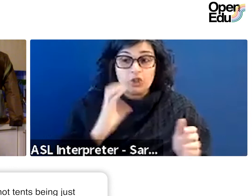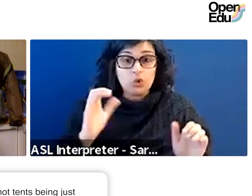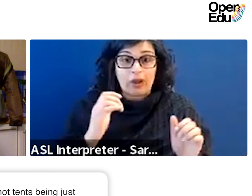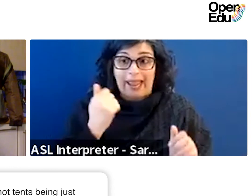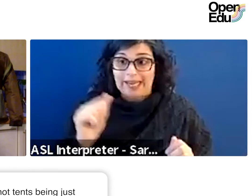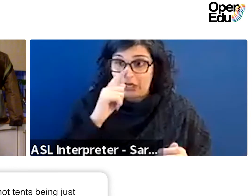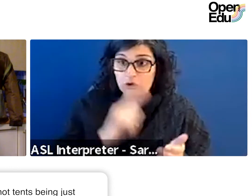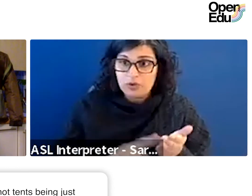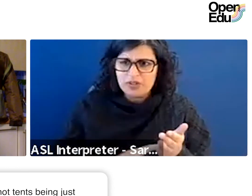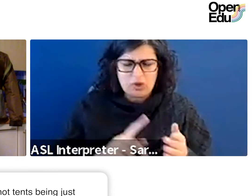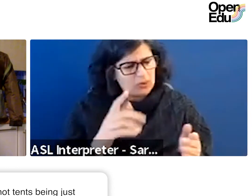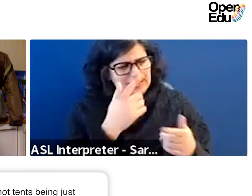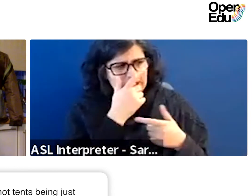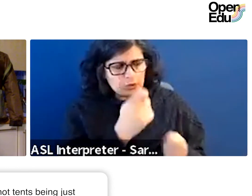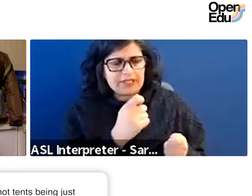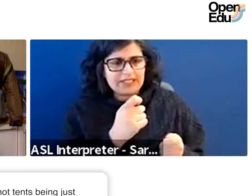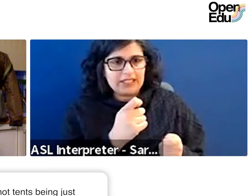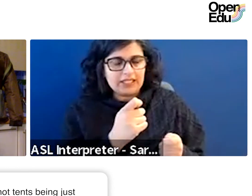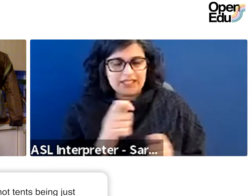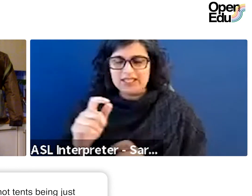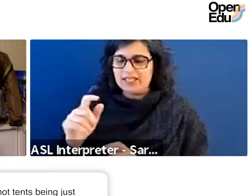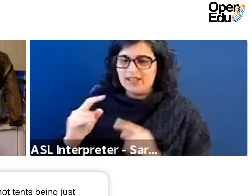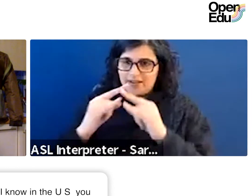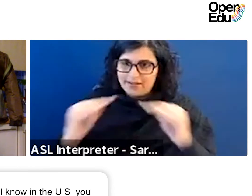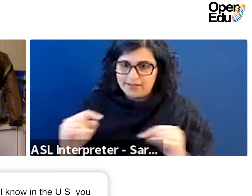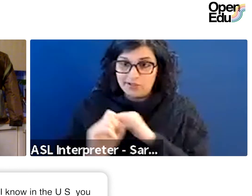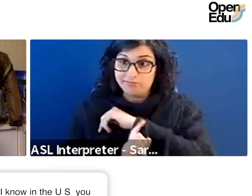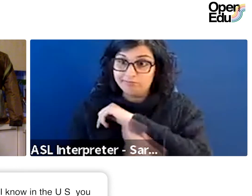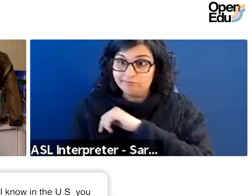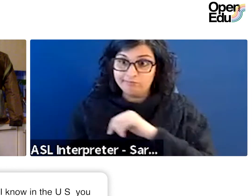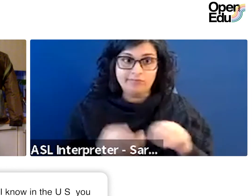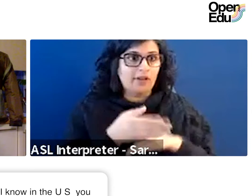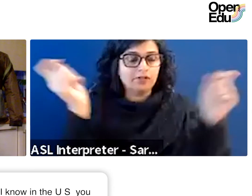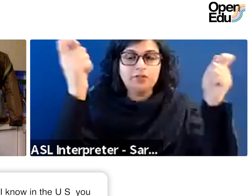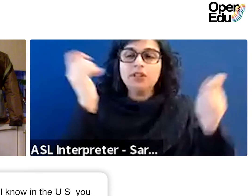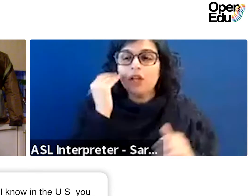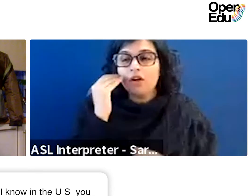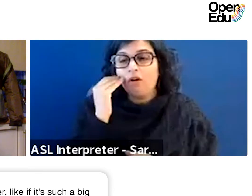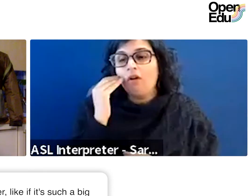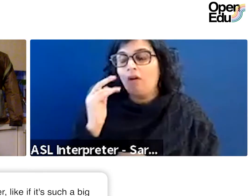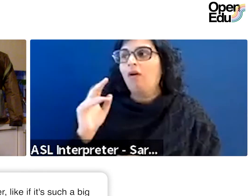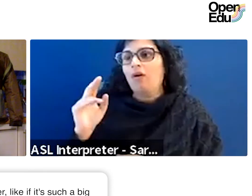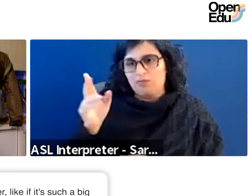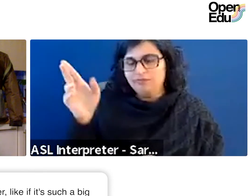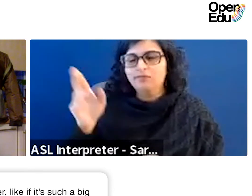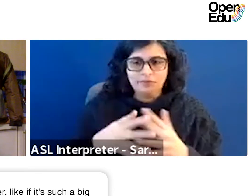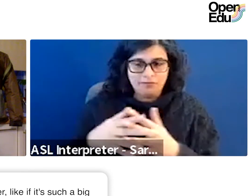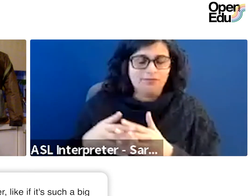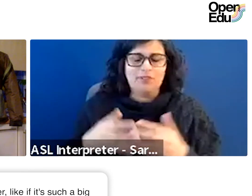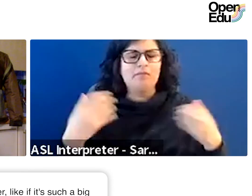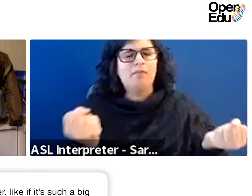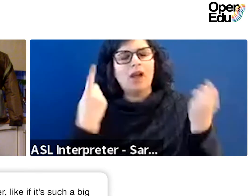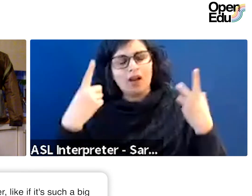or not tents being just discarded, after festivals. Because I know in the US, you have a lot of festivals in the summer, like if it's